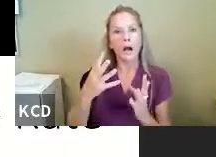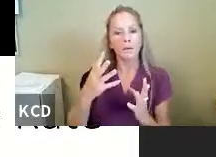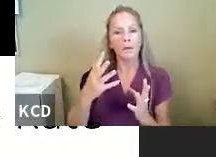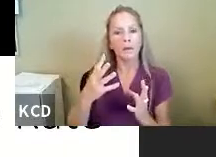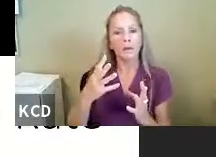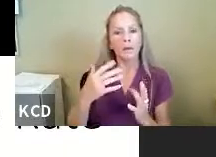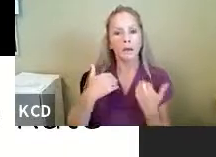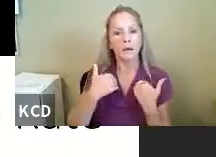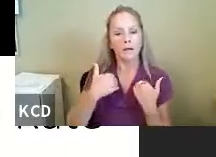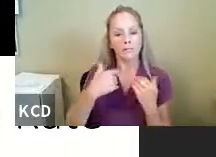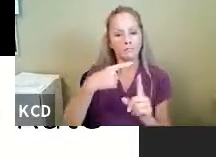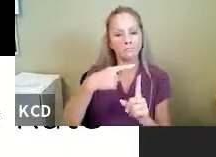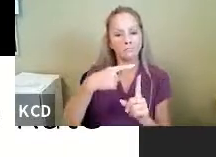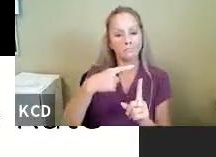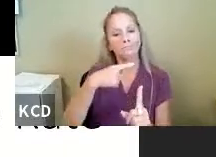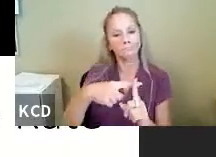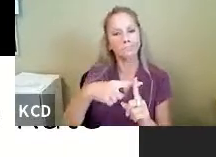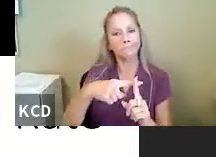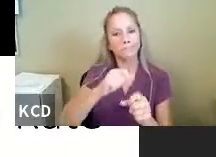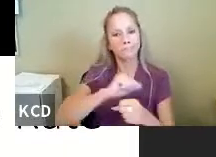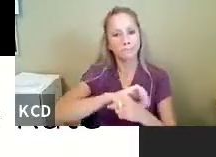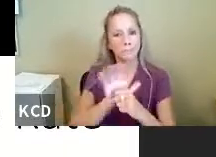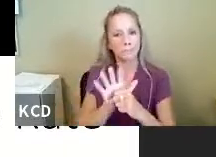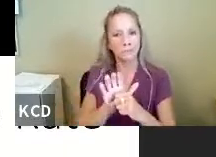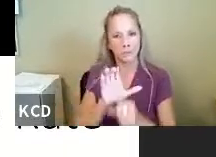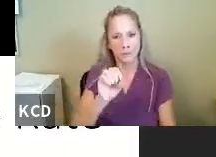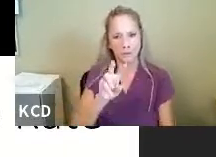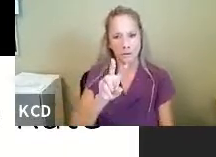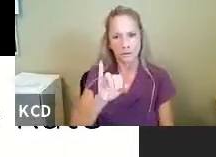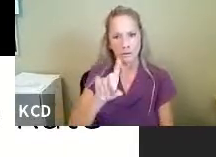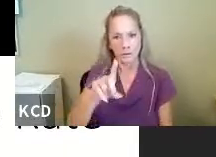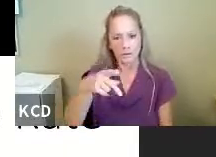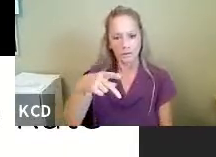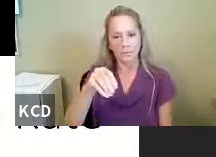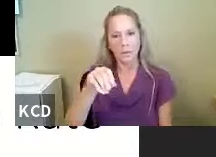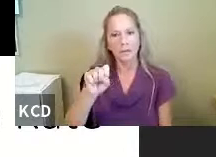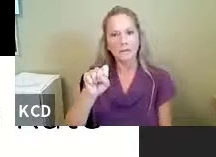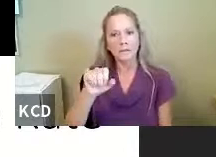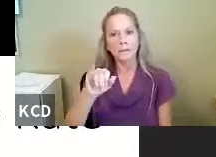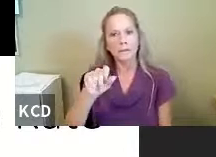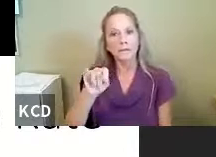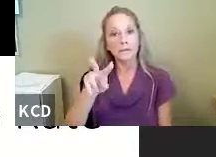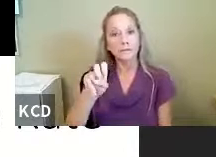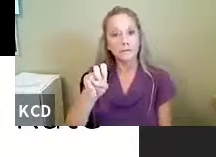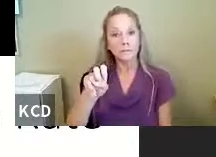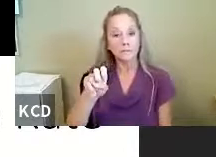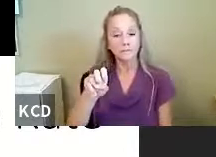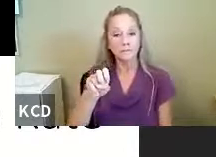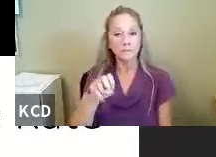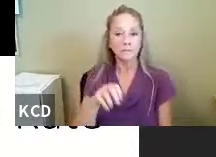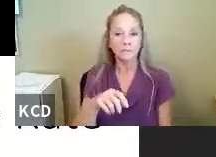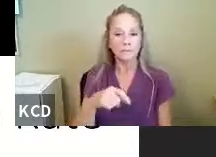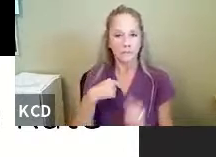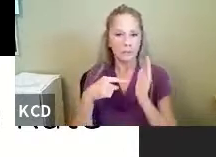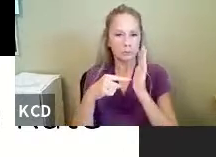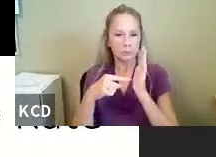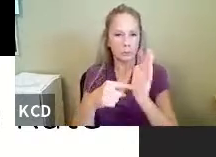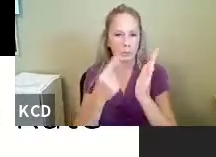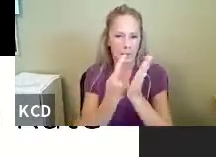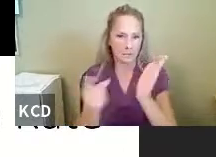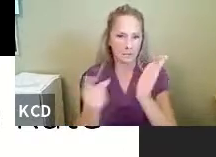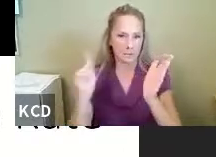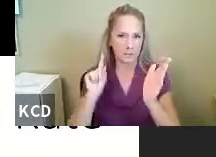talked about that. Actually, I think this is a little bit more understandable than what I showed last week, but showed last week